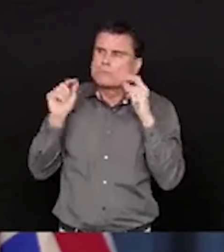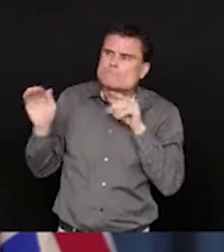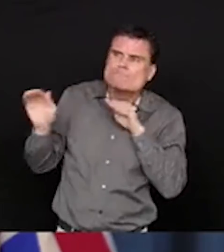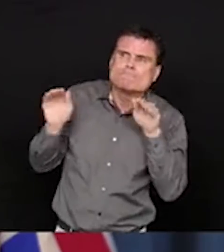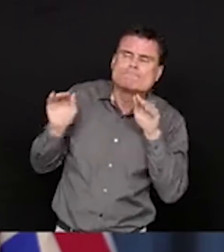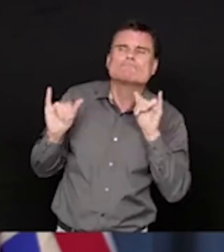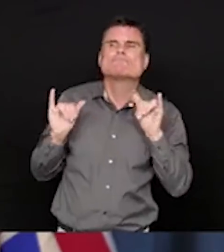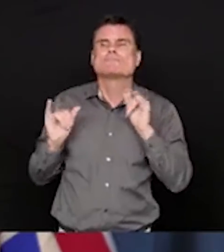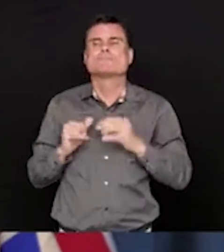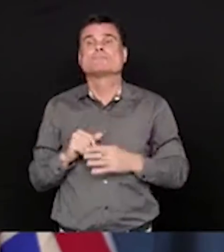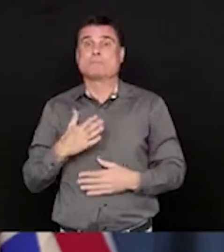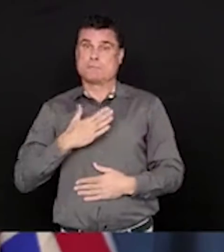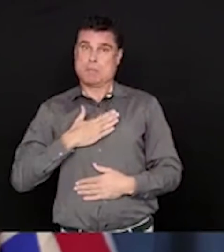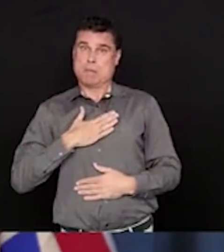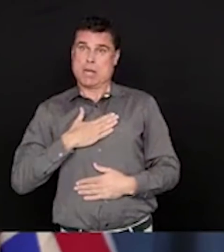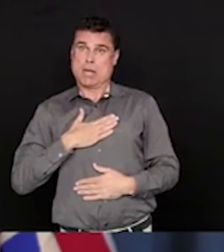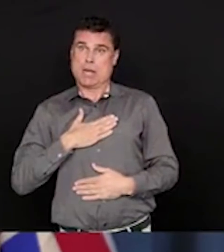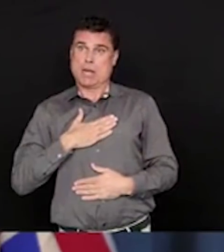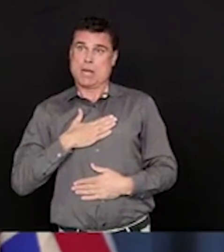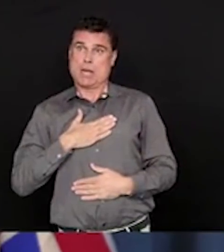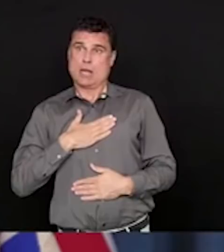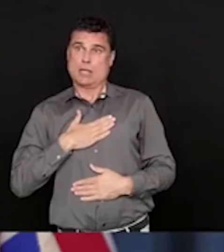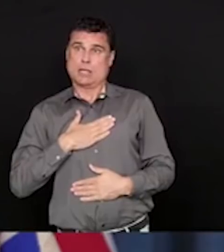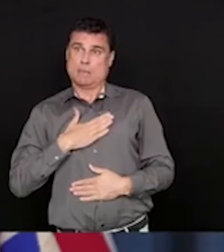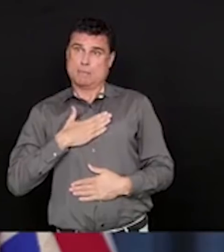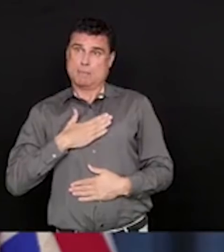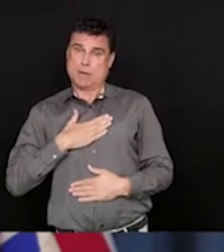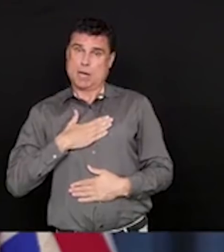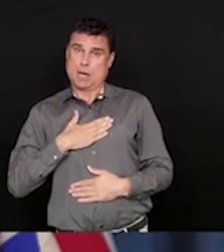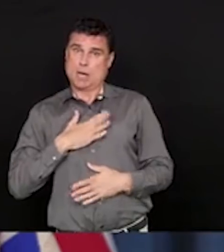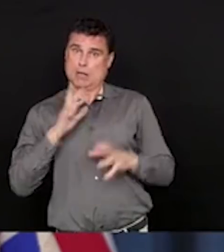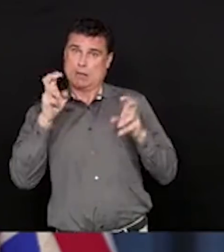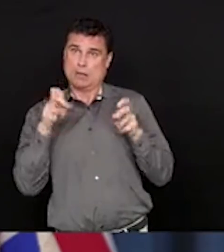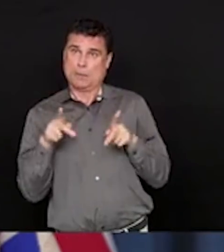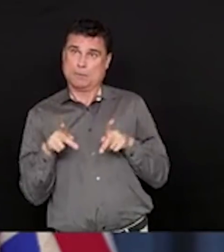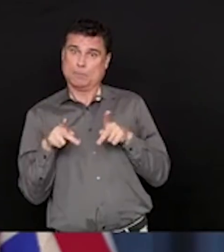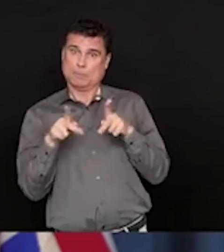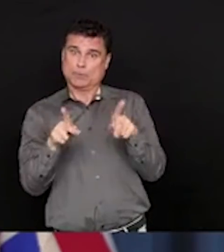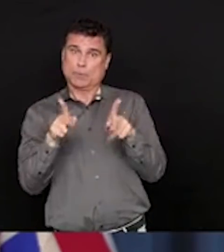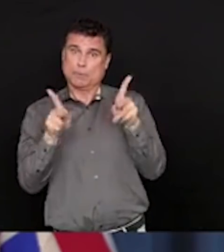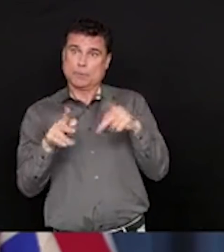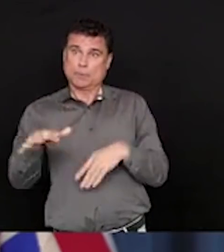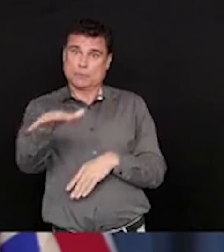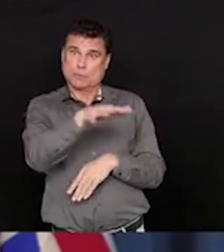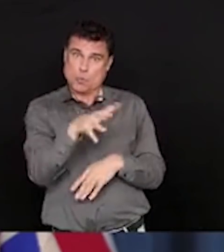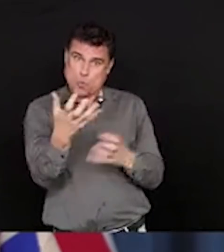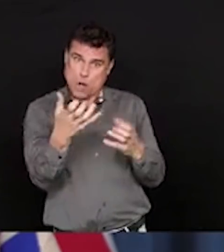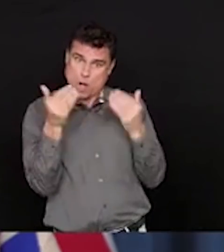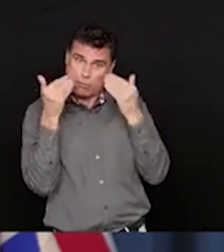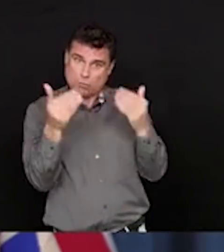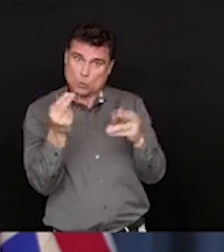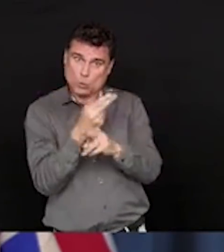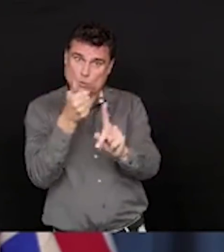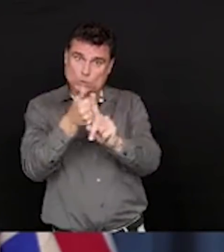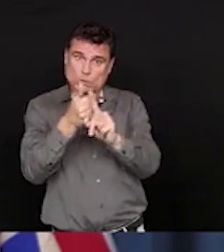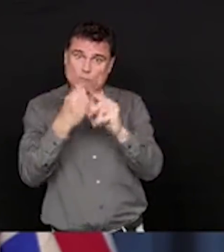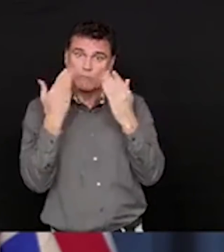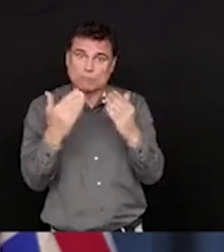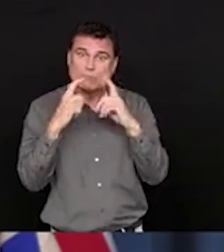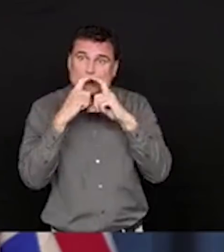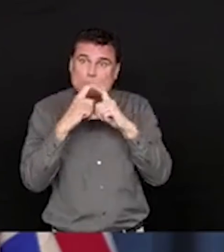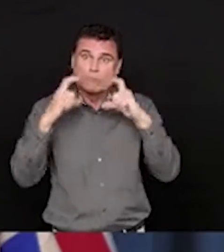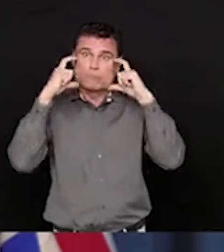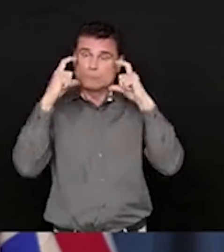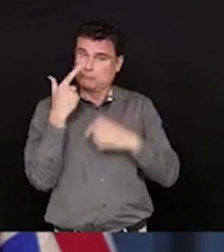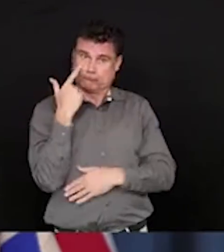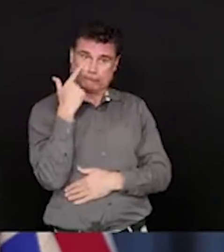you will, and for exactly the reasons that you say. This virus can't jump 6 feet. So when